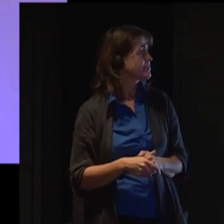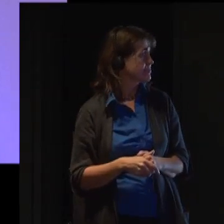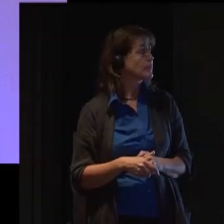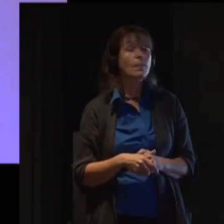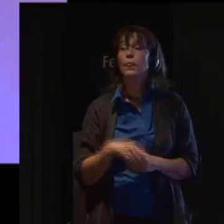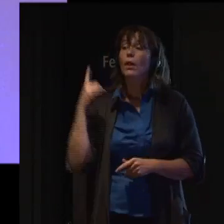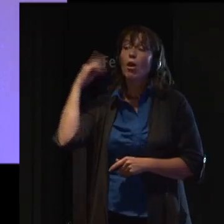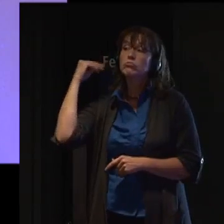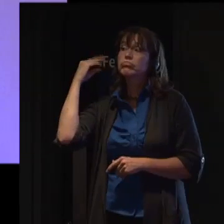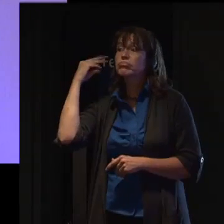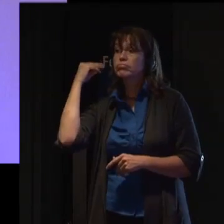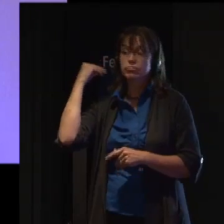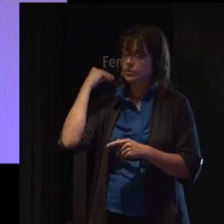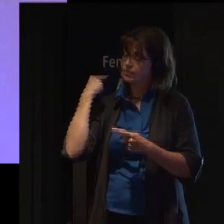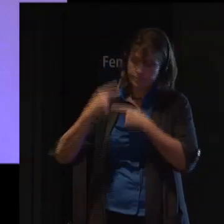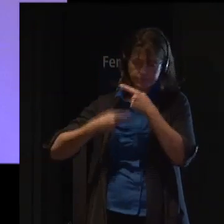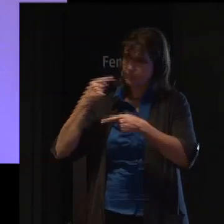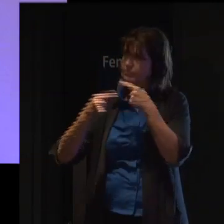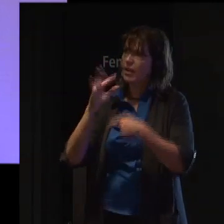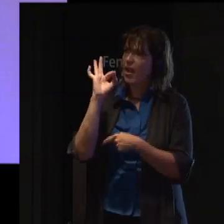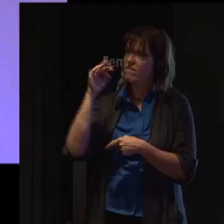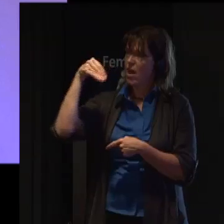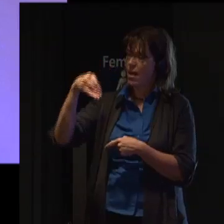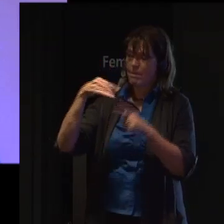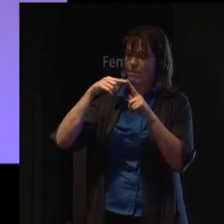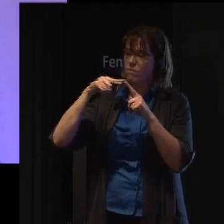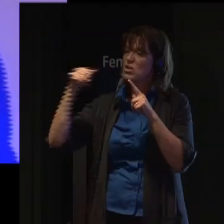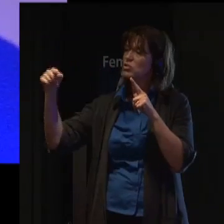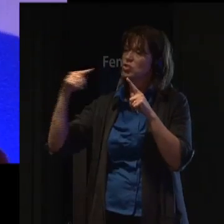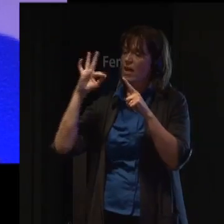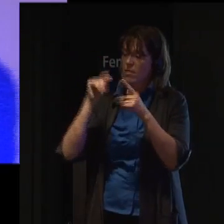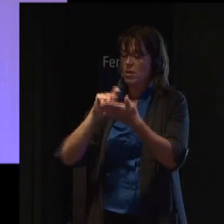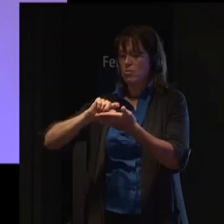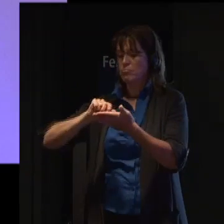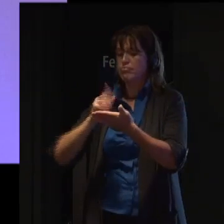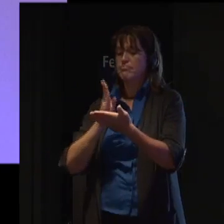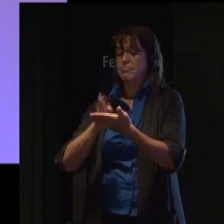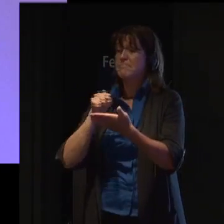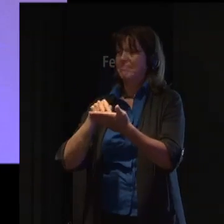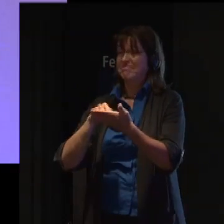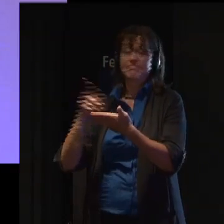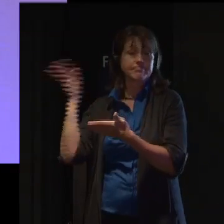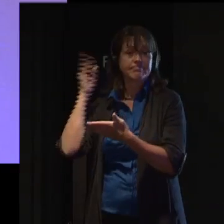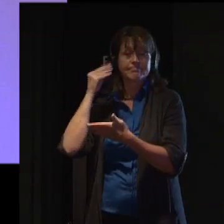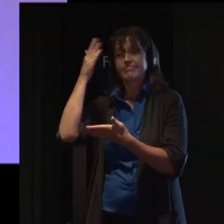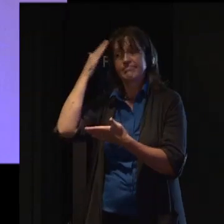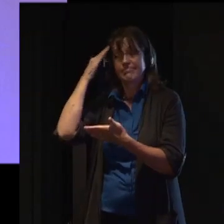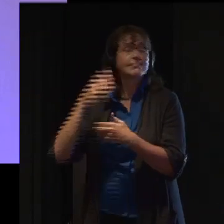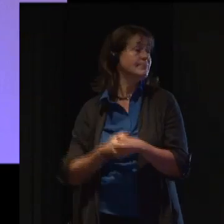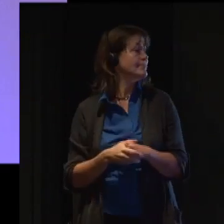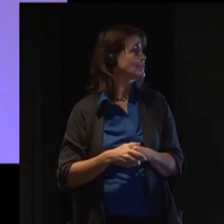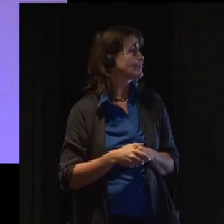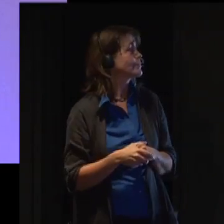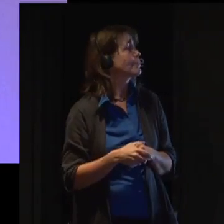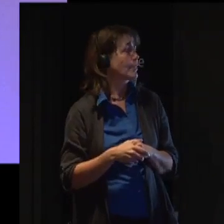was available on permanent FM frequencies. Till now it is. Every Austrian stadium has a permanent